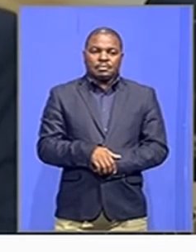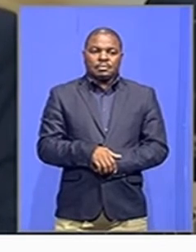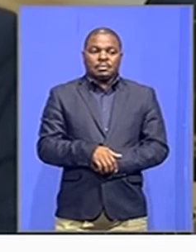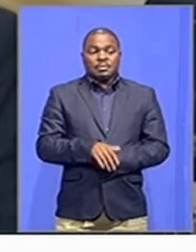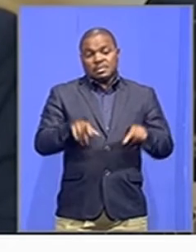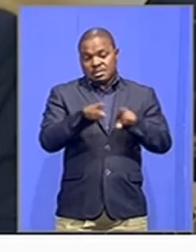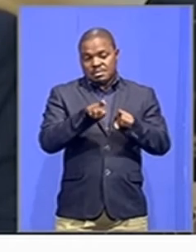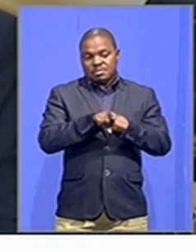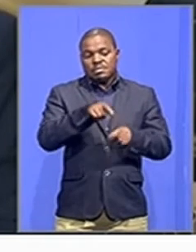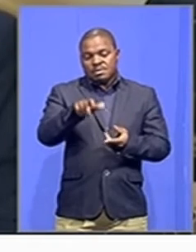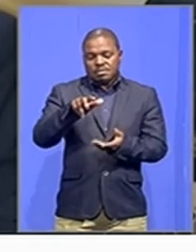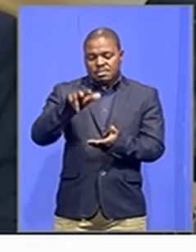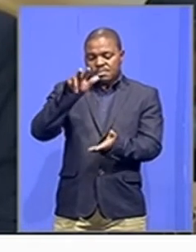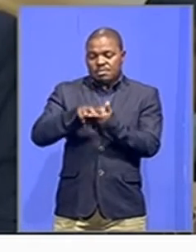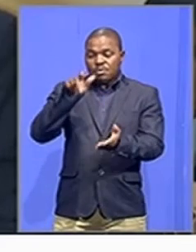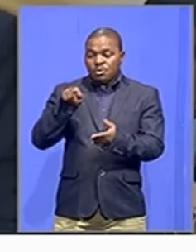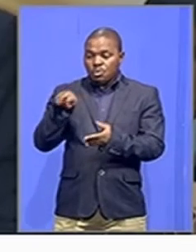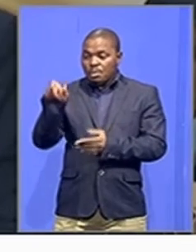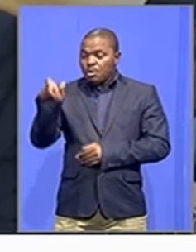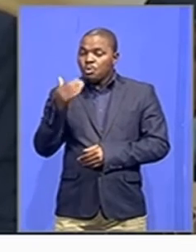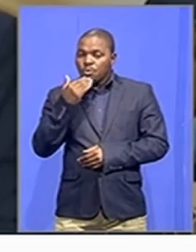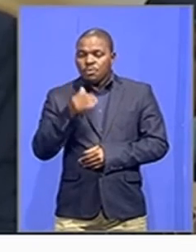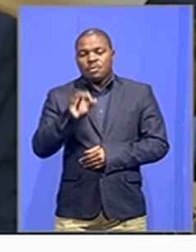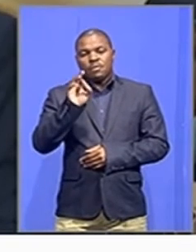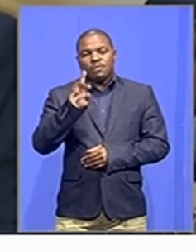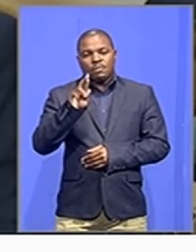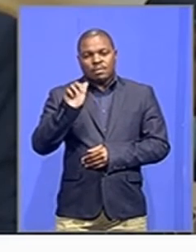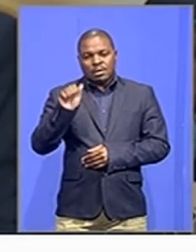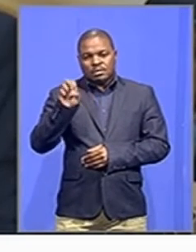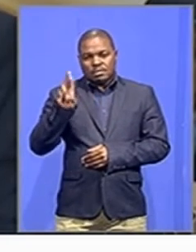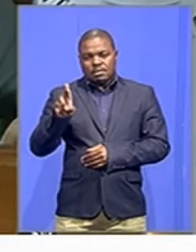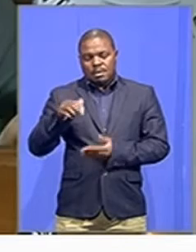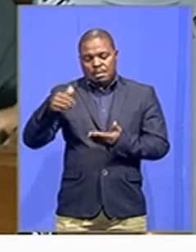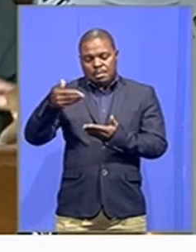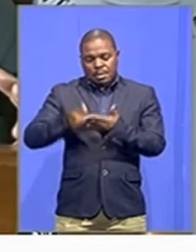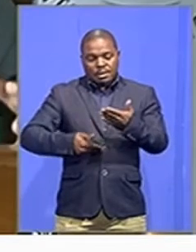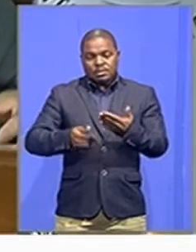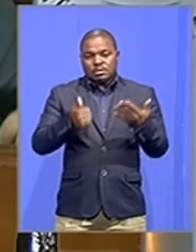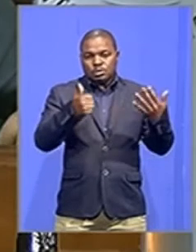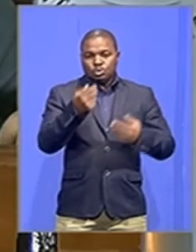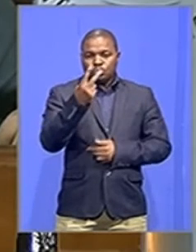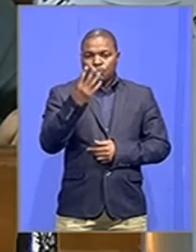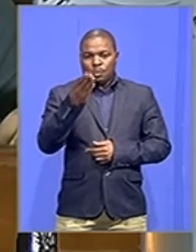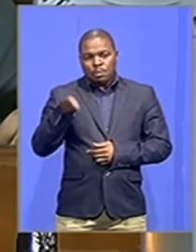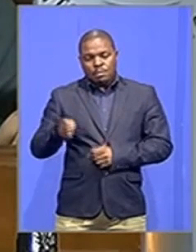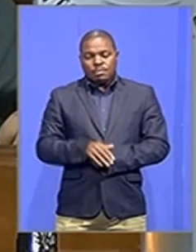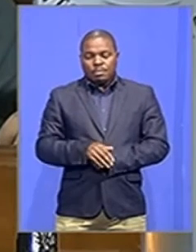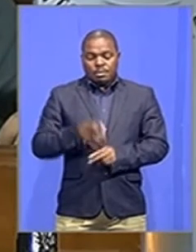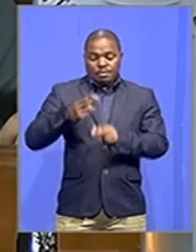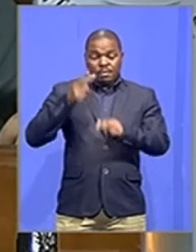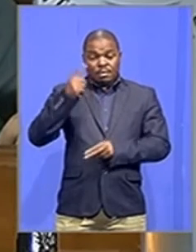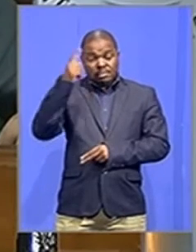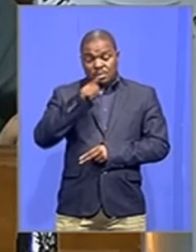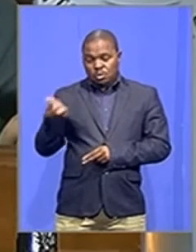which is also approved by Mr. Fraser. It's on page 624. Letšatšing la go la mafelelo la go fa bohlatse,